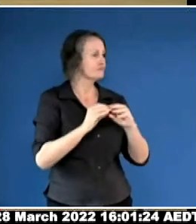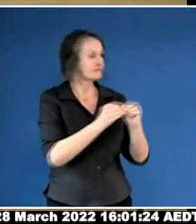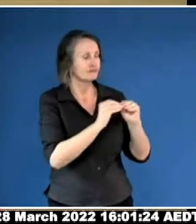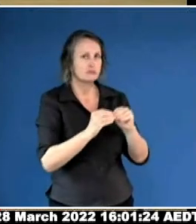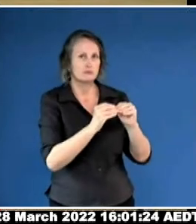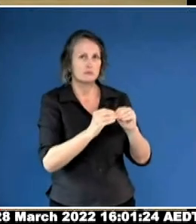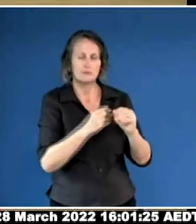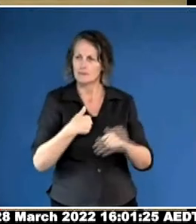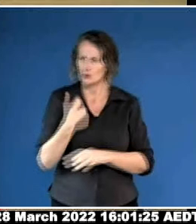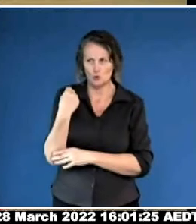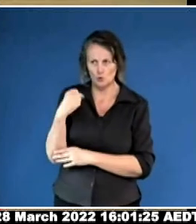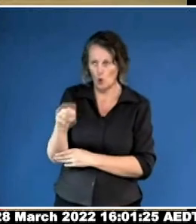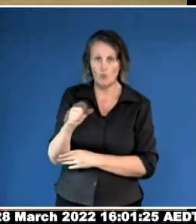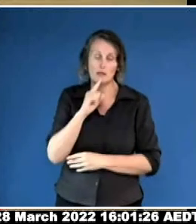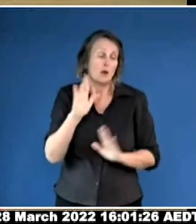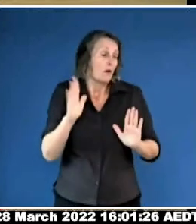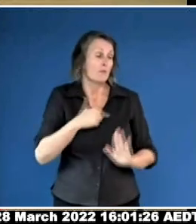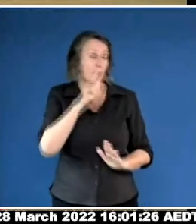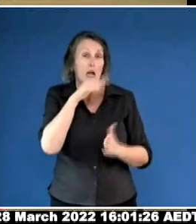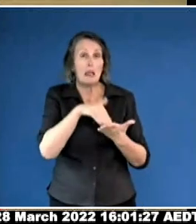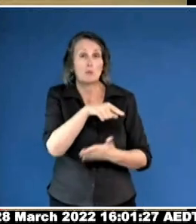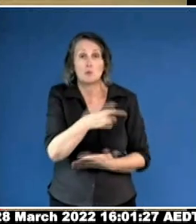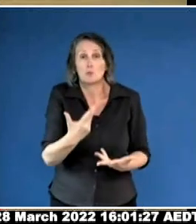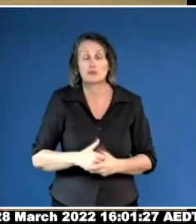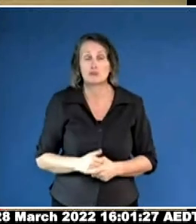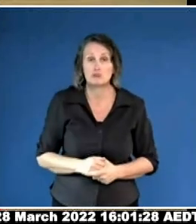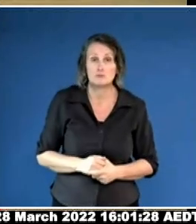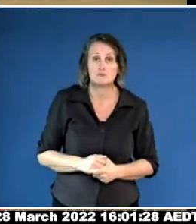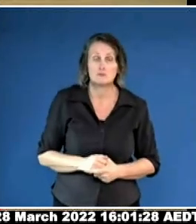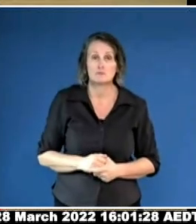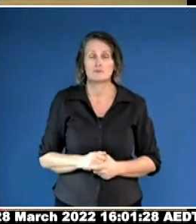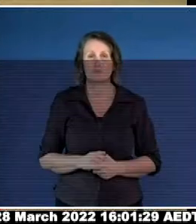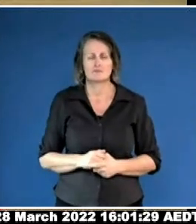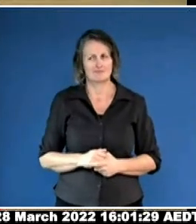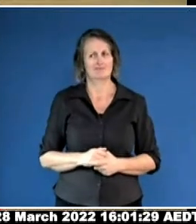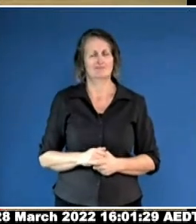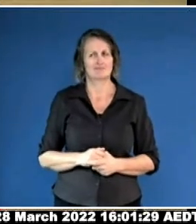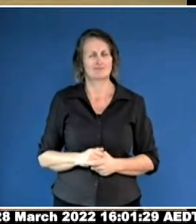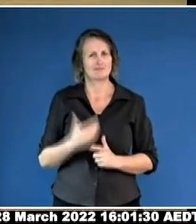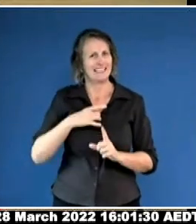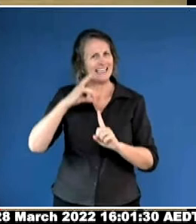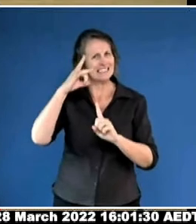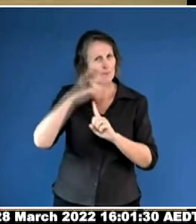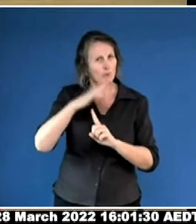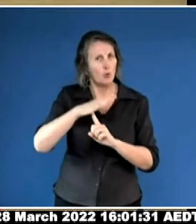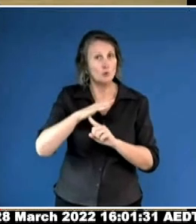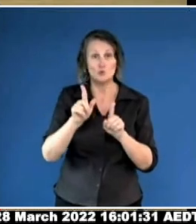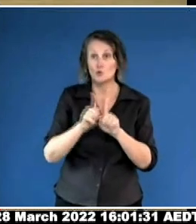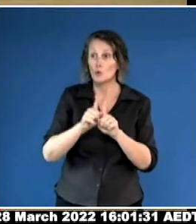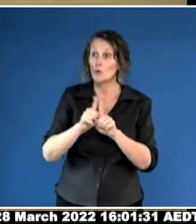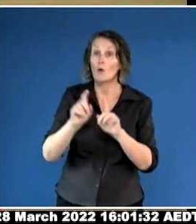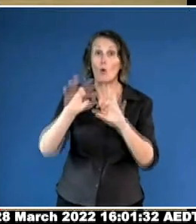plan, the provider has advised me that they don't have capacity for new clients. It's very important to check the invoice from a